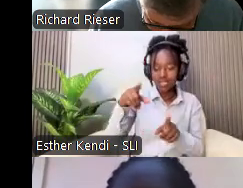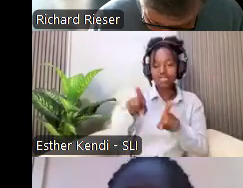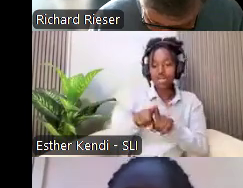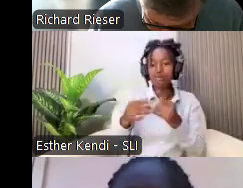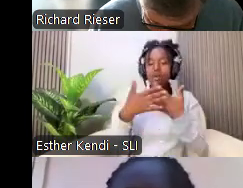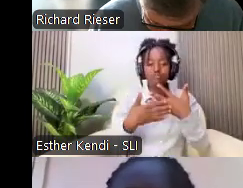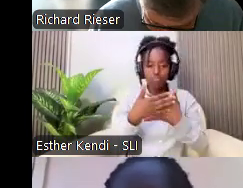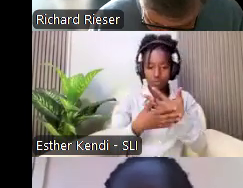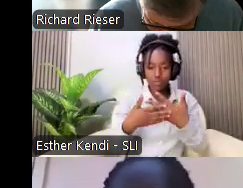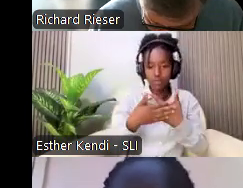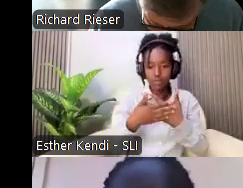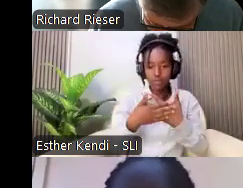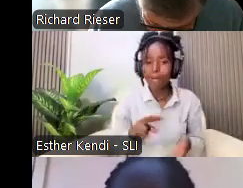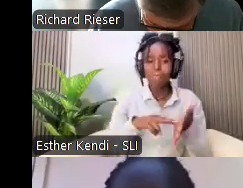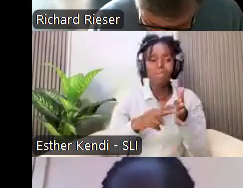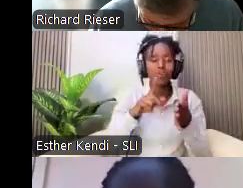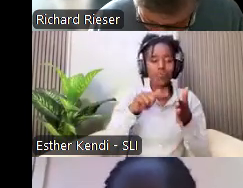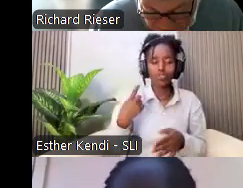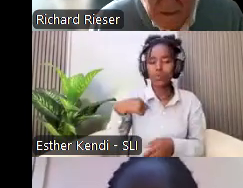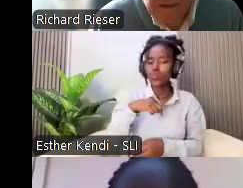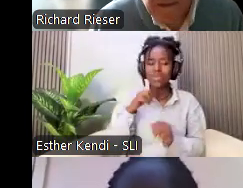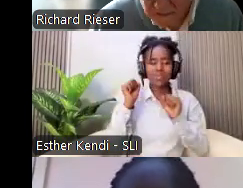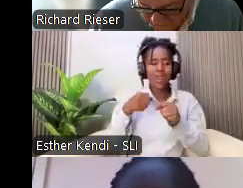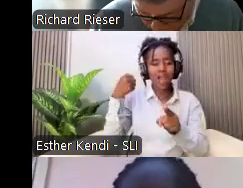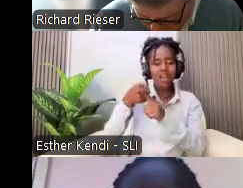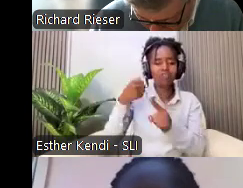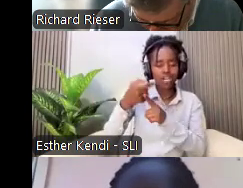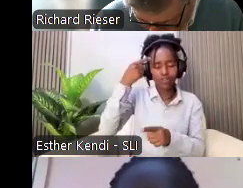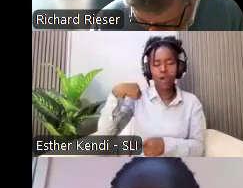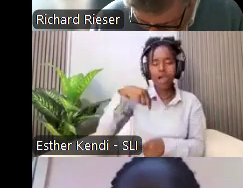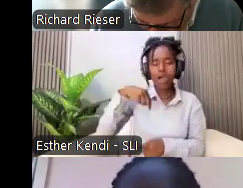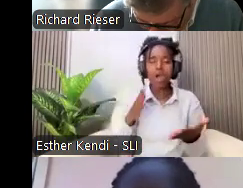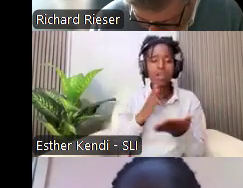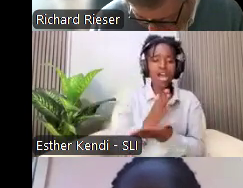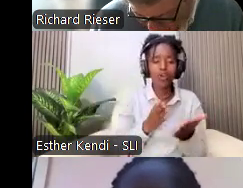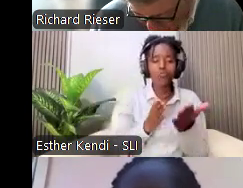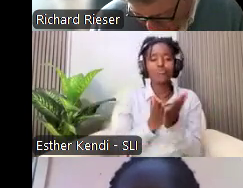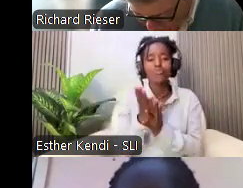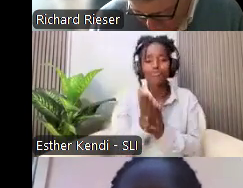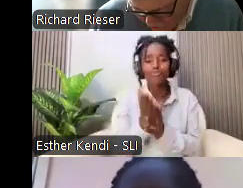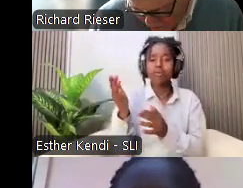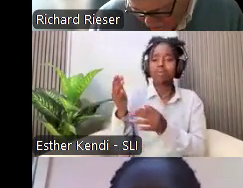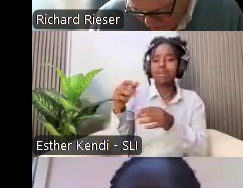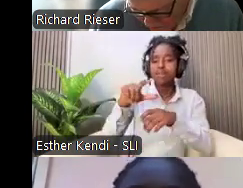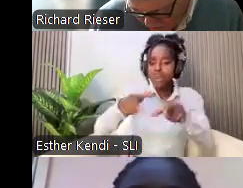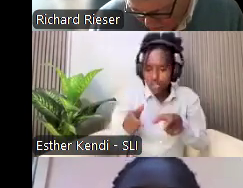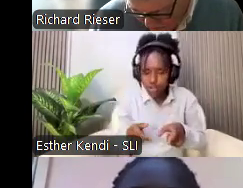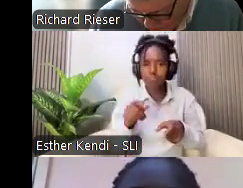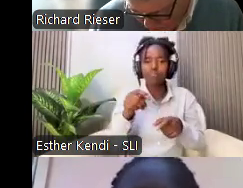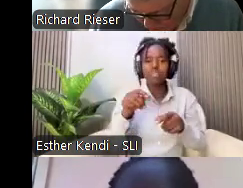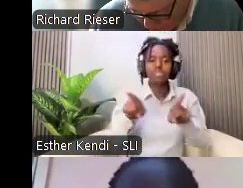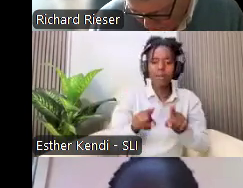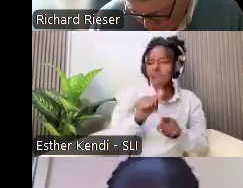So we have to advocate for our rights through radio talk shows, encouraging other youth with disabilities to engage in